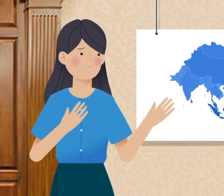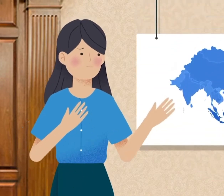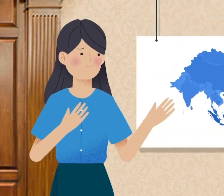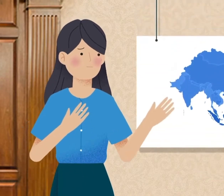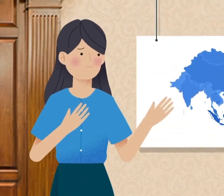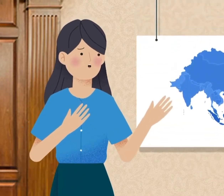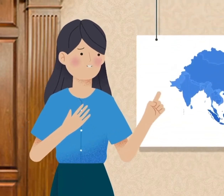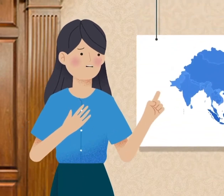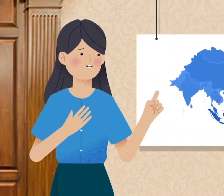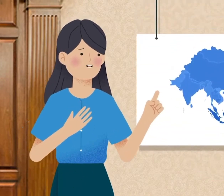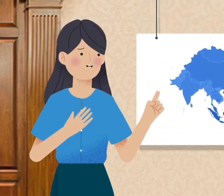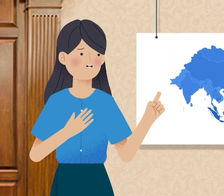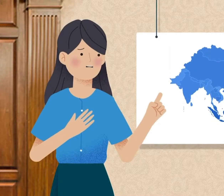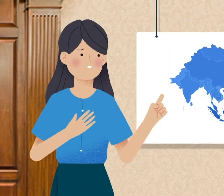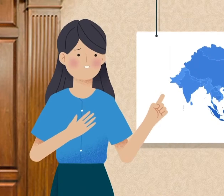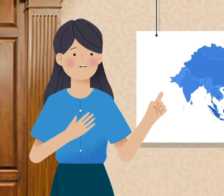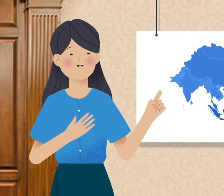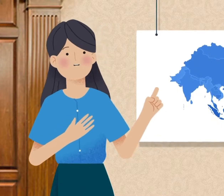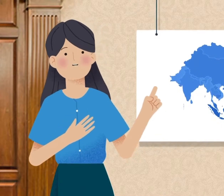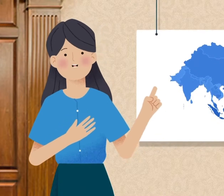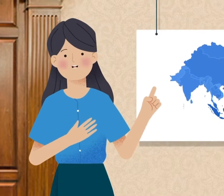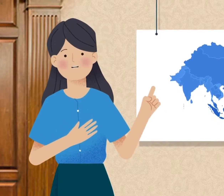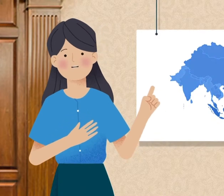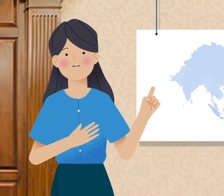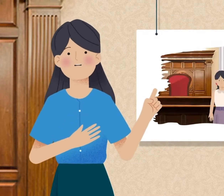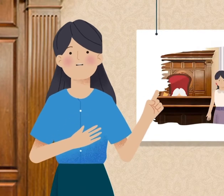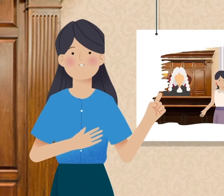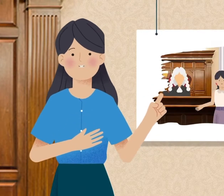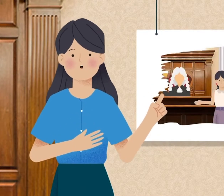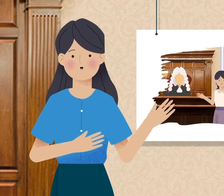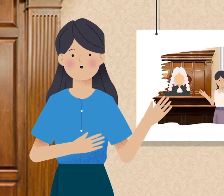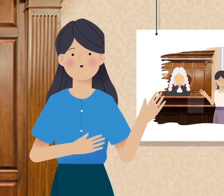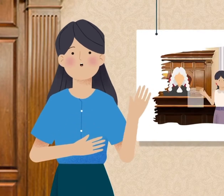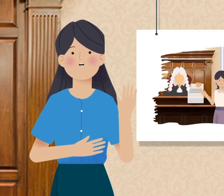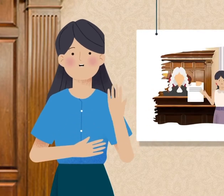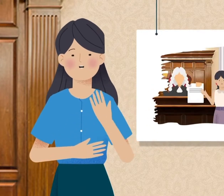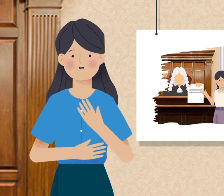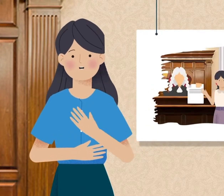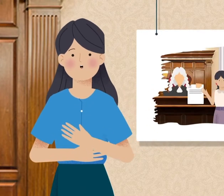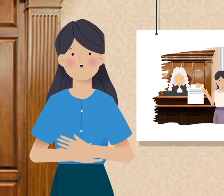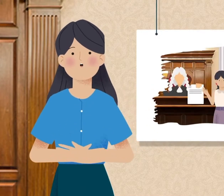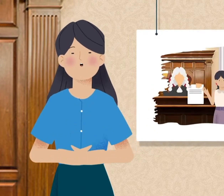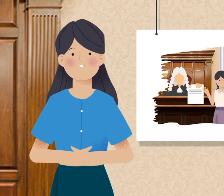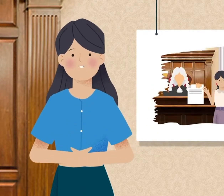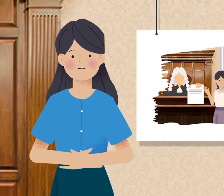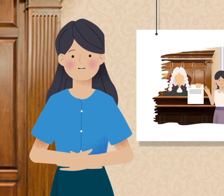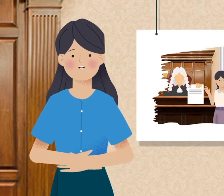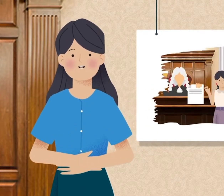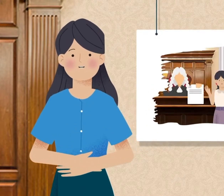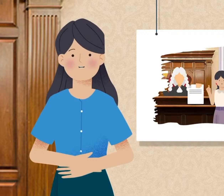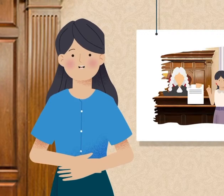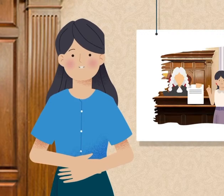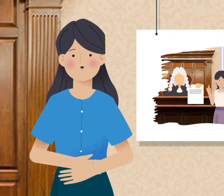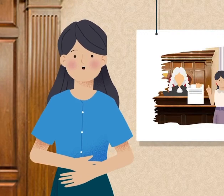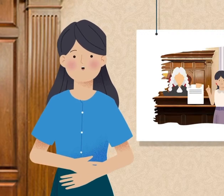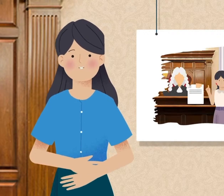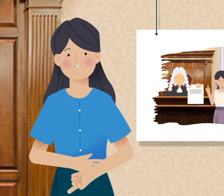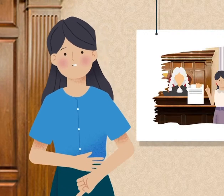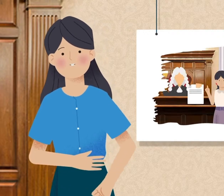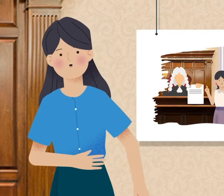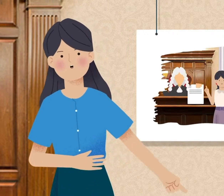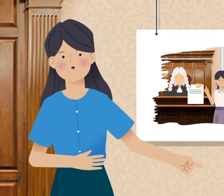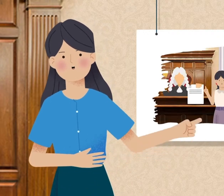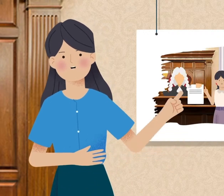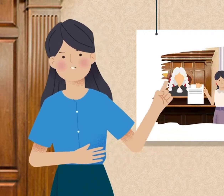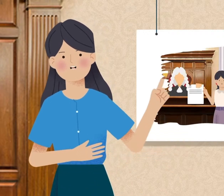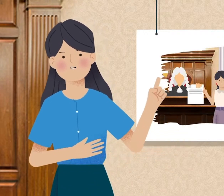Pacific region, this access is restricted by legal and policy barriers, including age of consent limitations